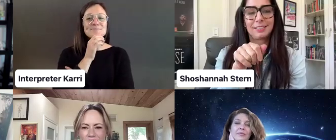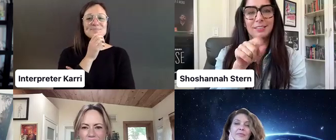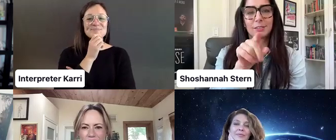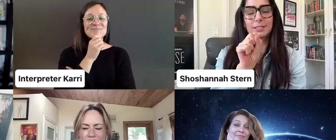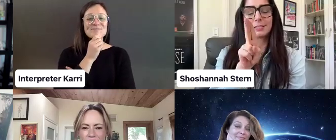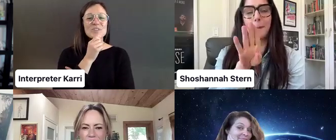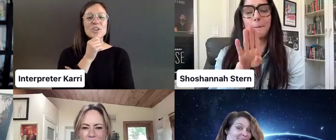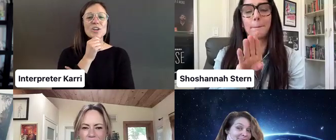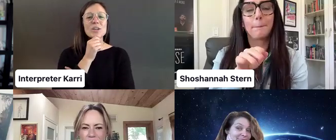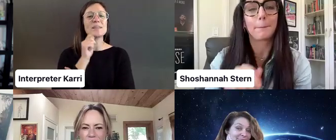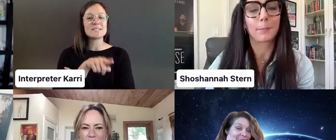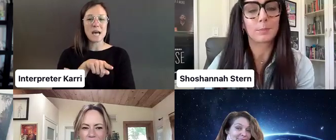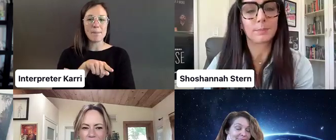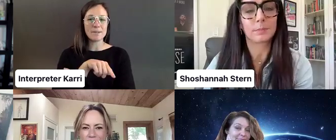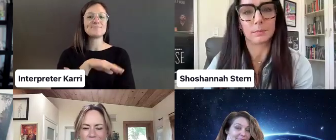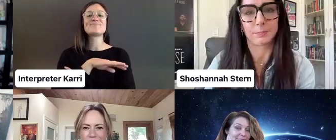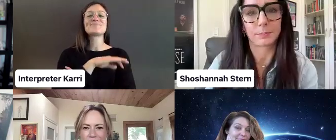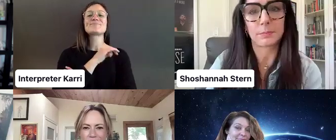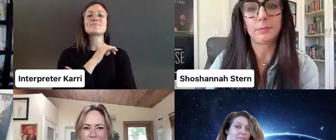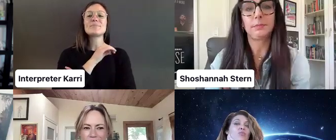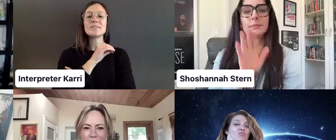Aluna, you're gonna be a sub.